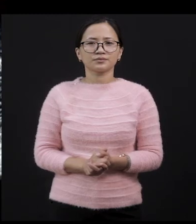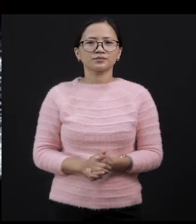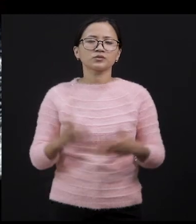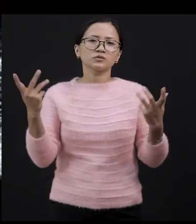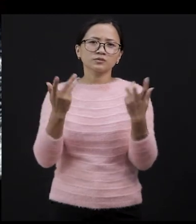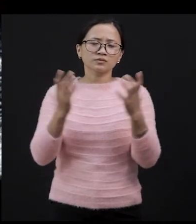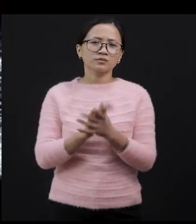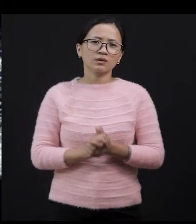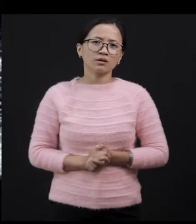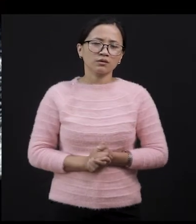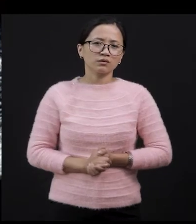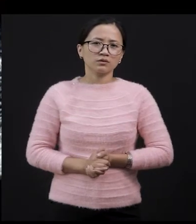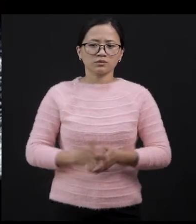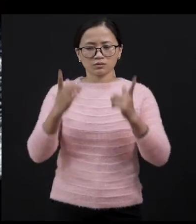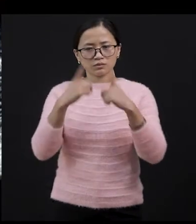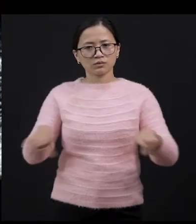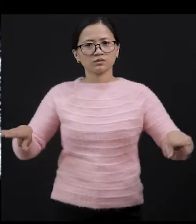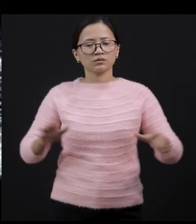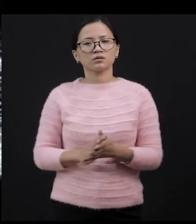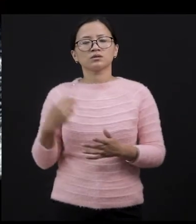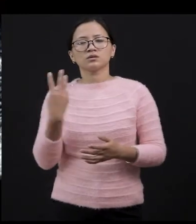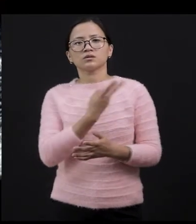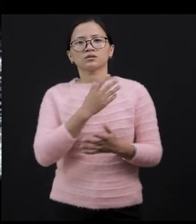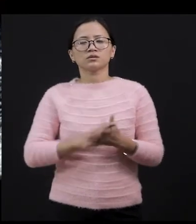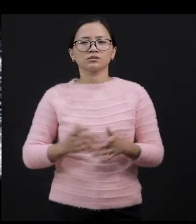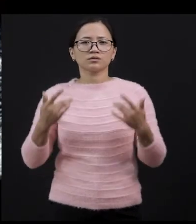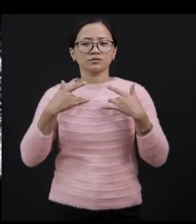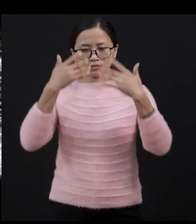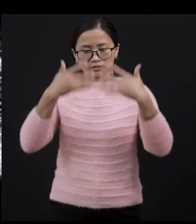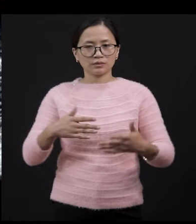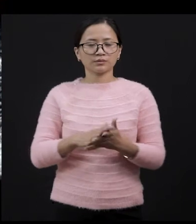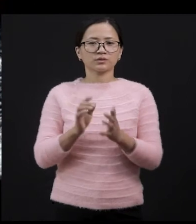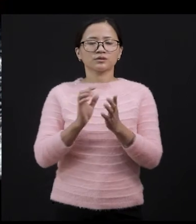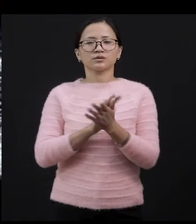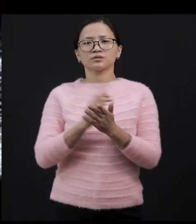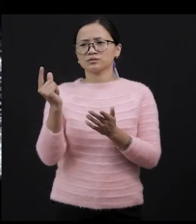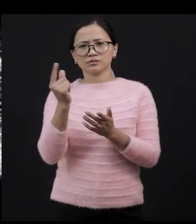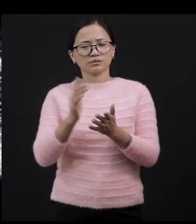Then what will happen? We'll lose our habitat.